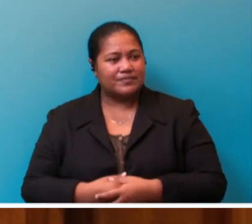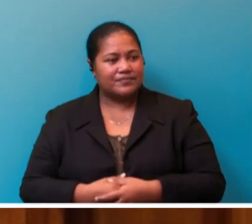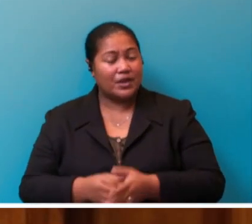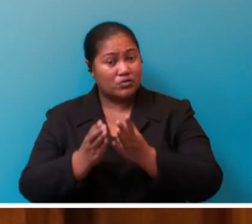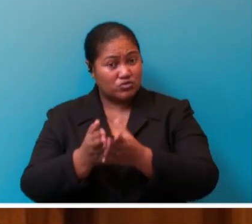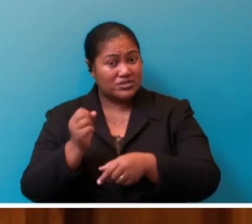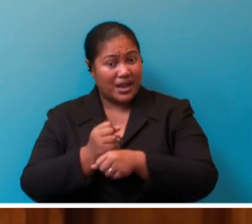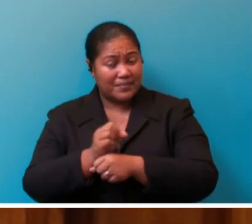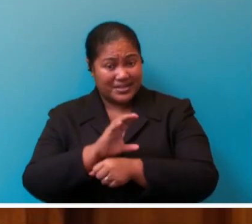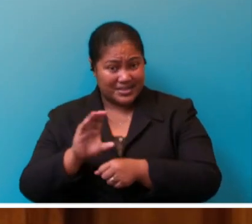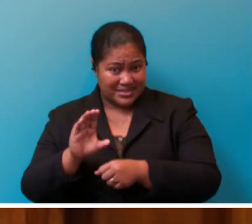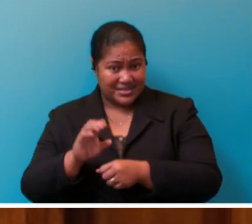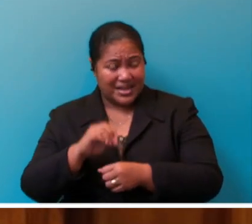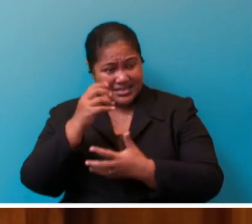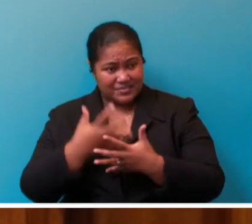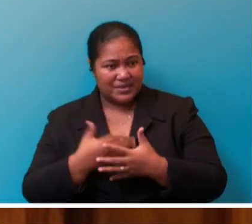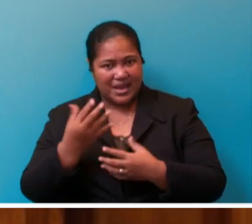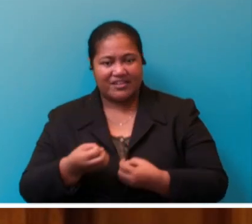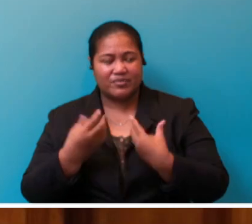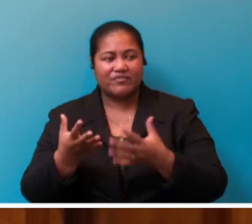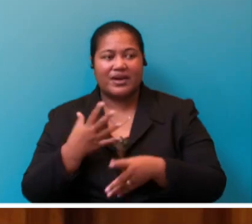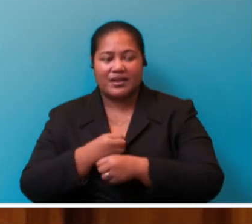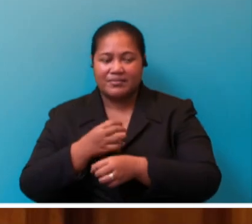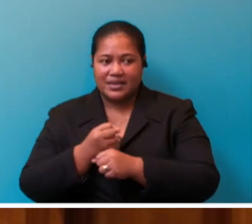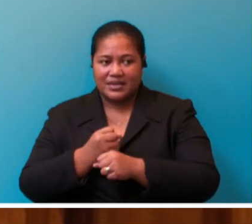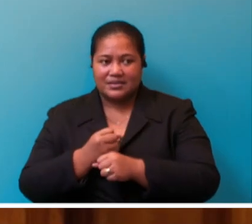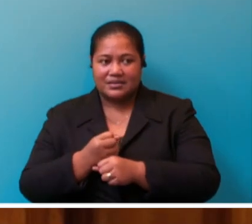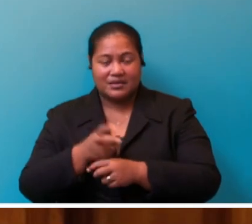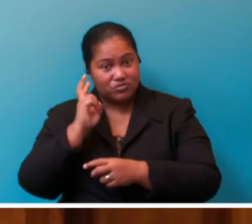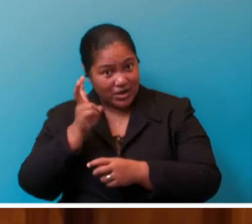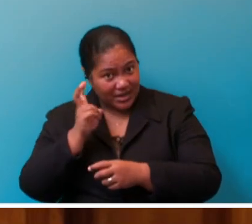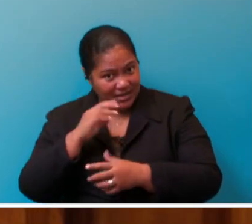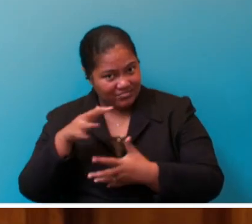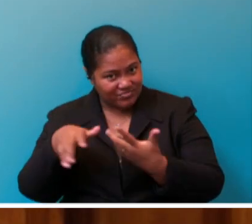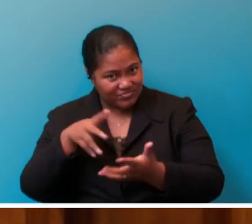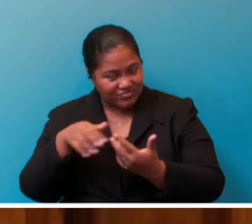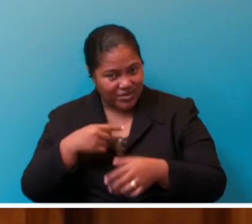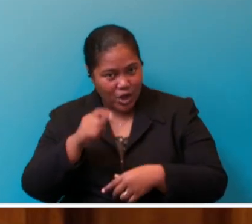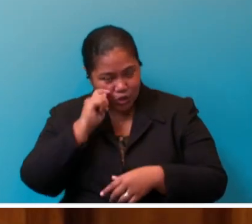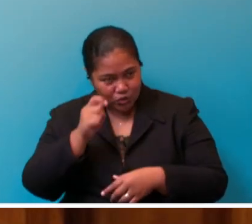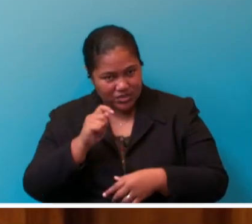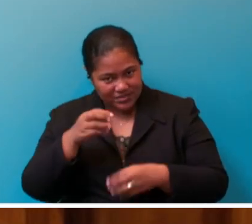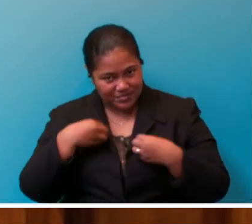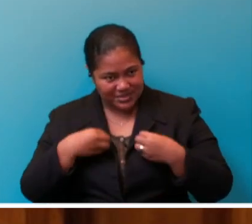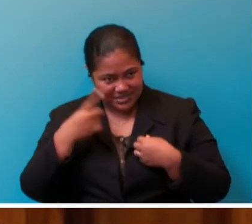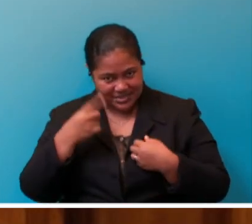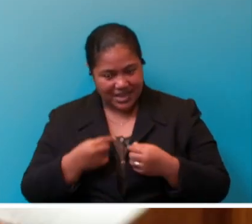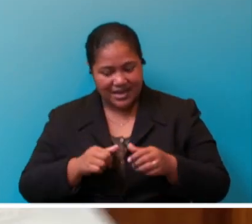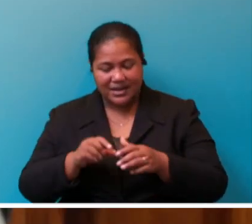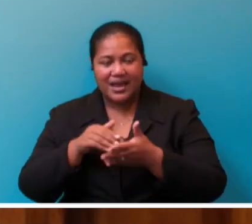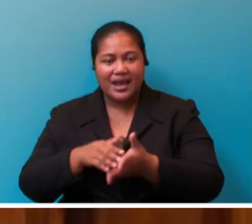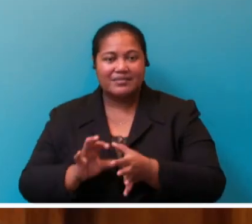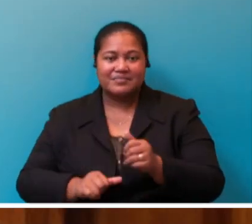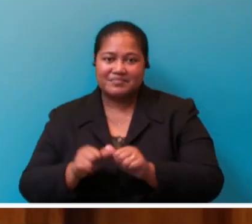industry experts will be providing insight, training, and networking to our tourism businesses to help them better connect to the